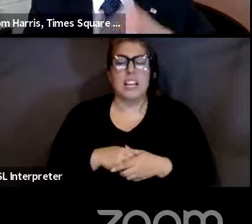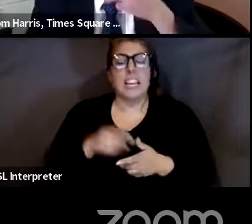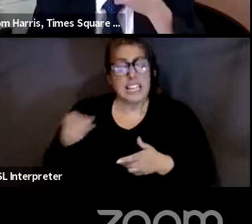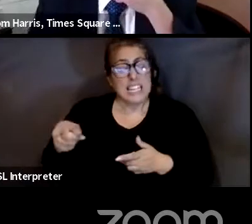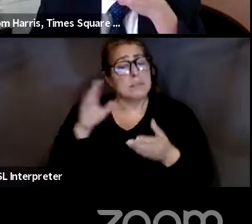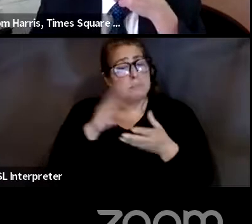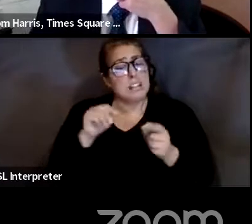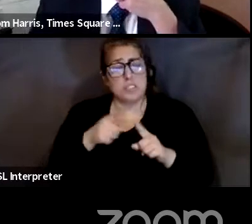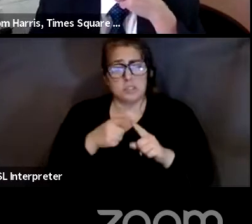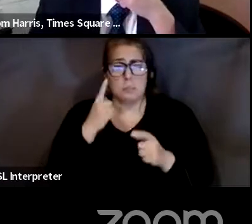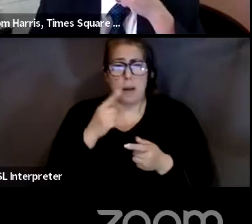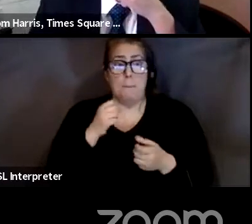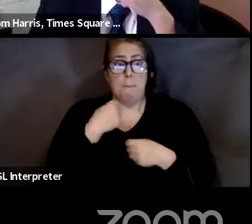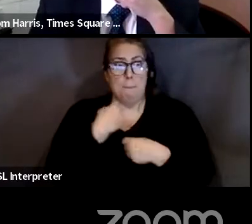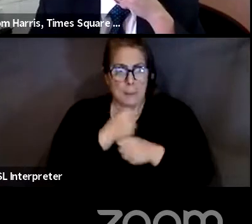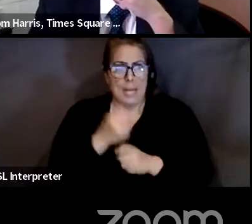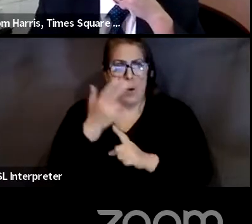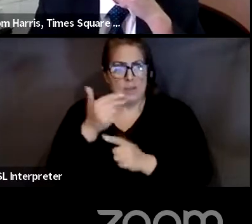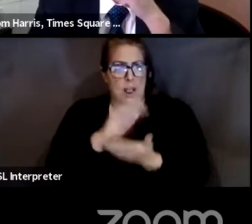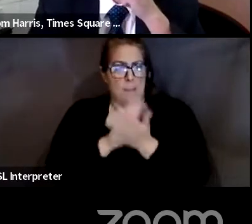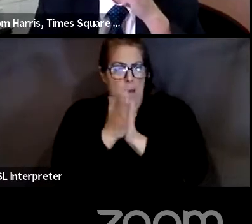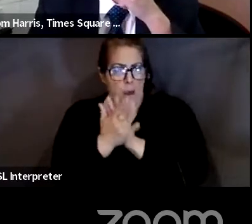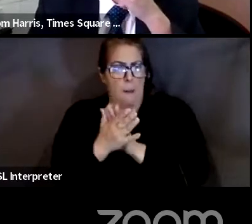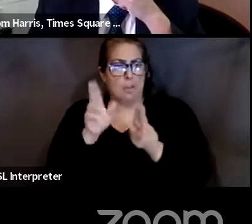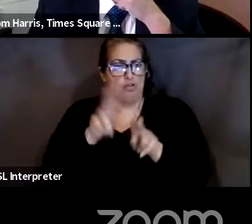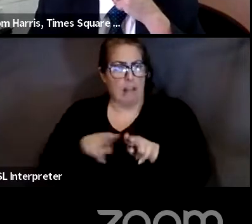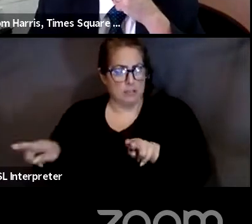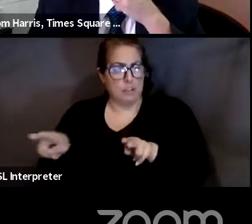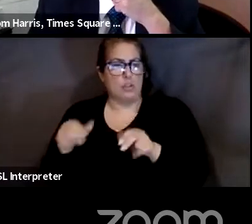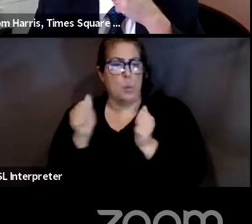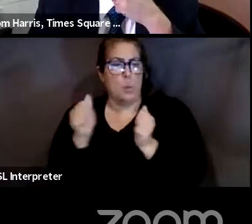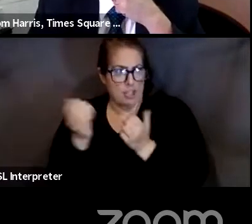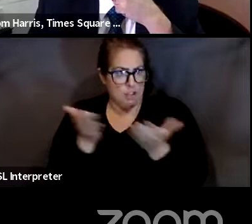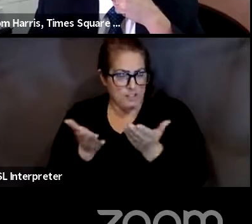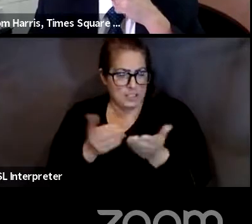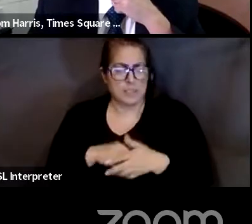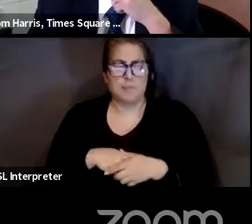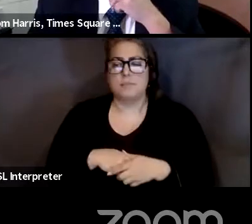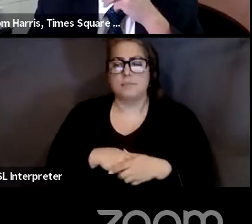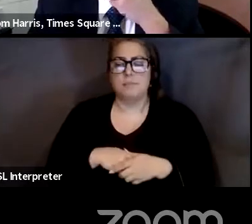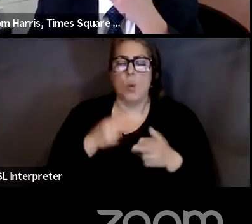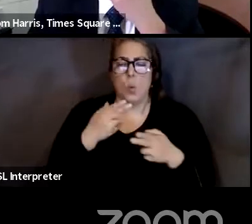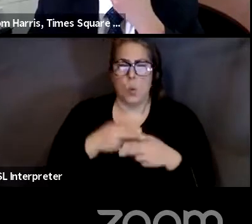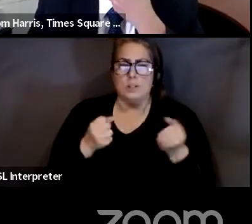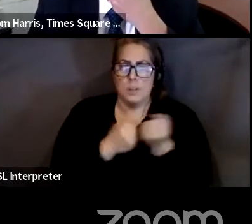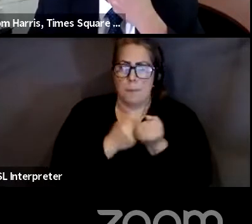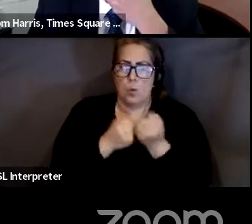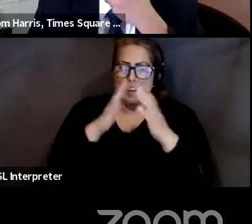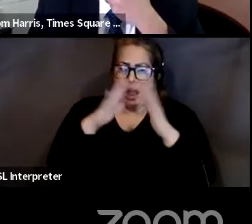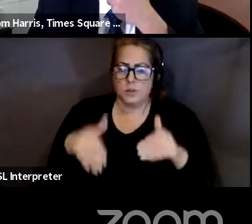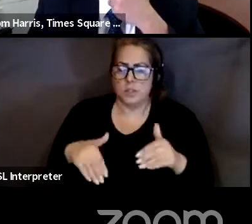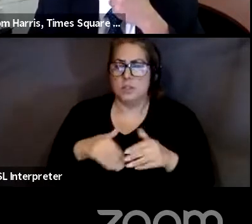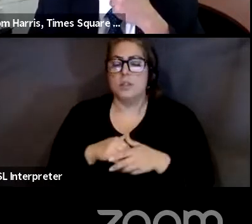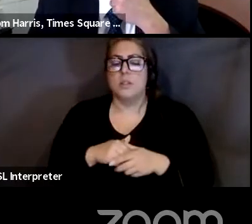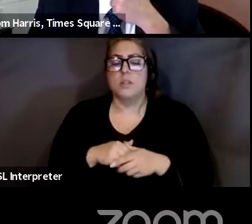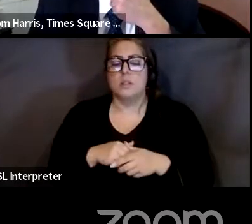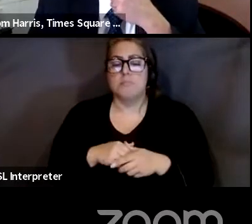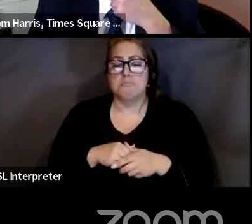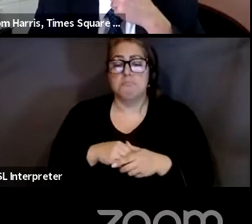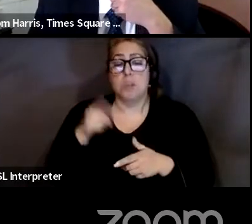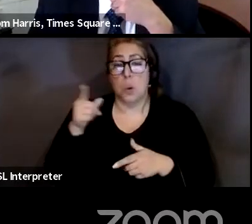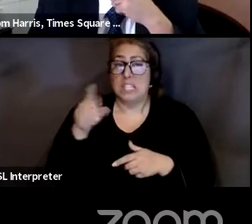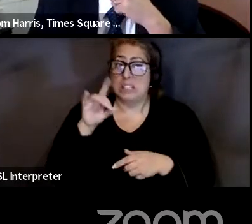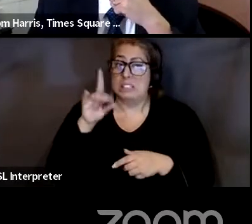state legislation on this, to convert thousands of empty hotel rooms into